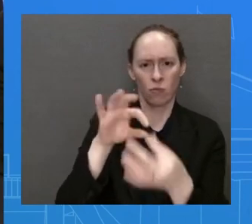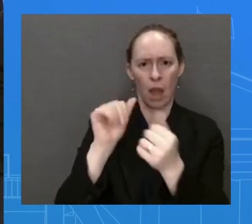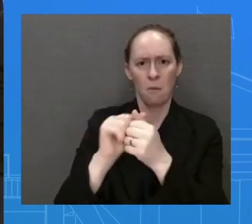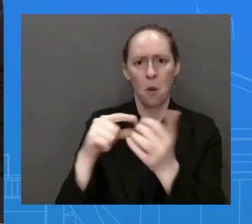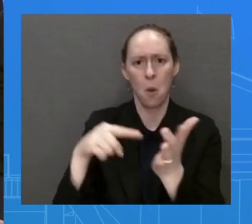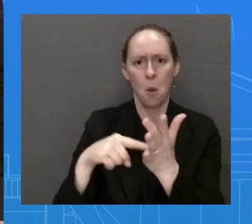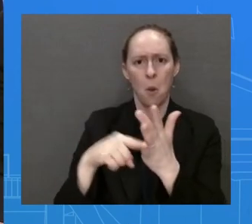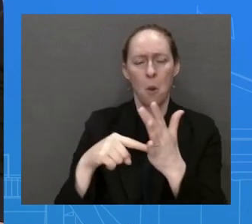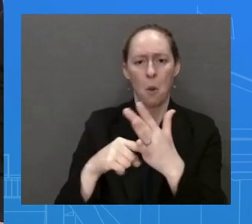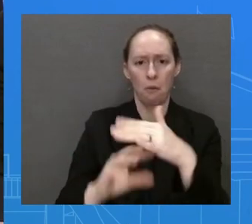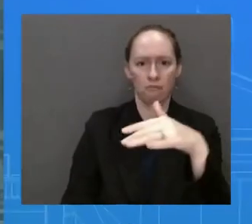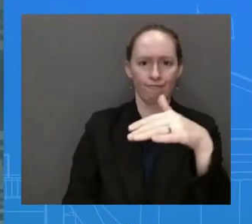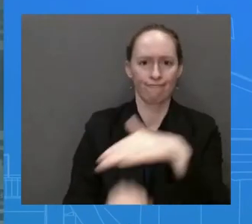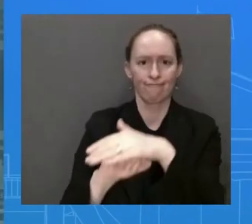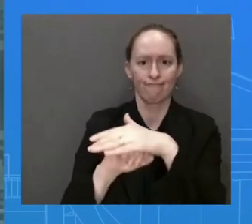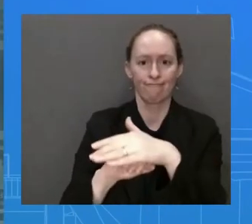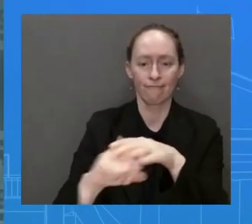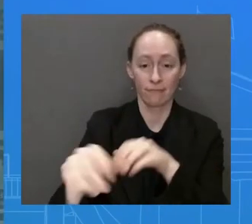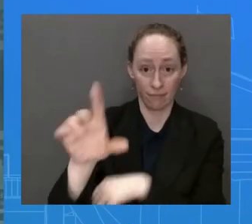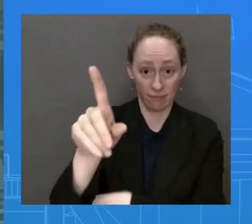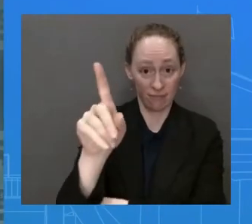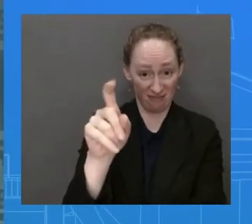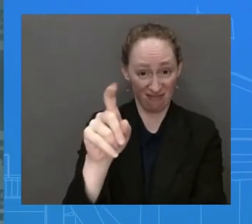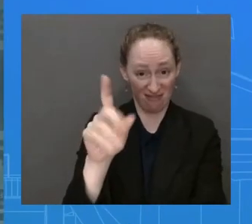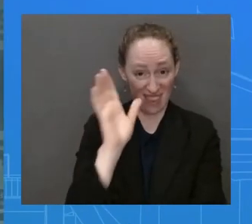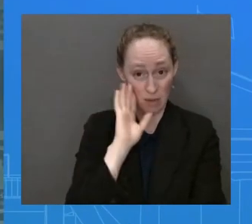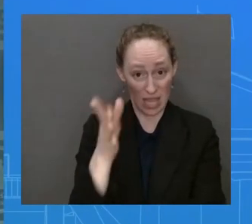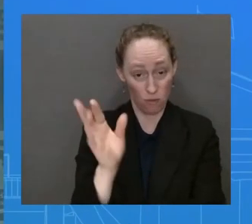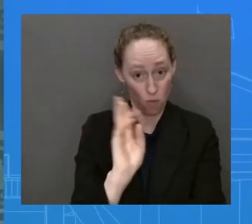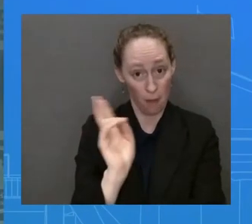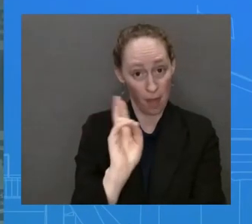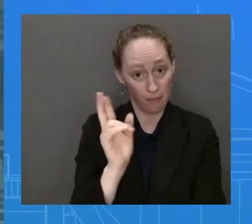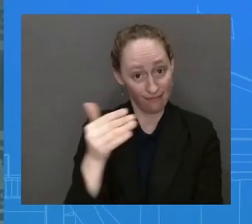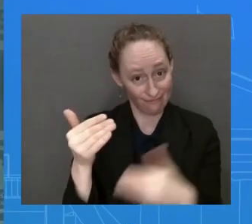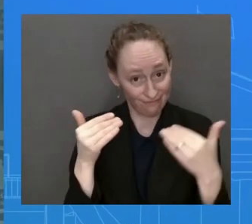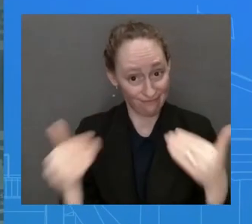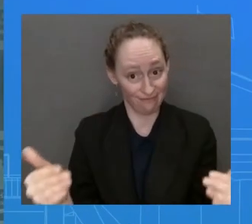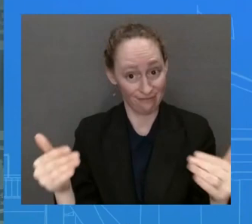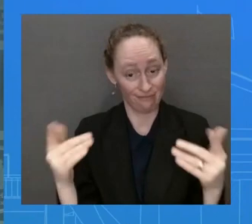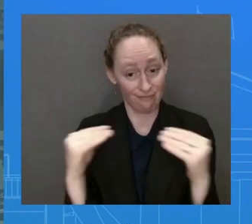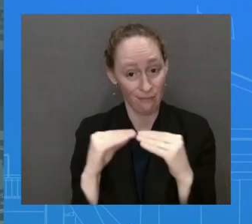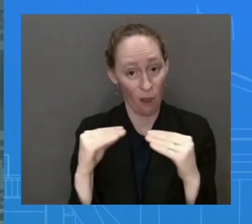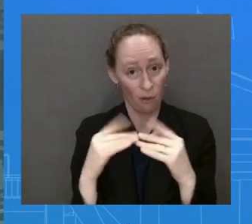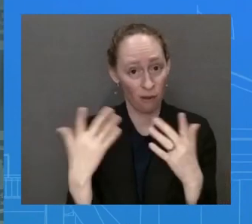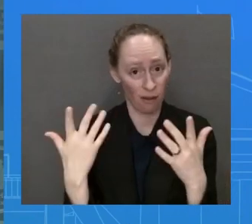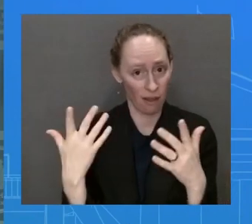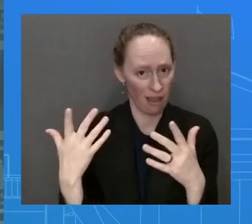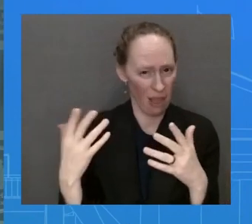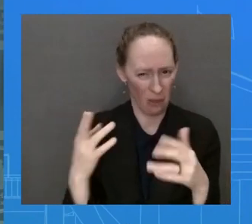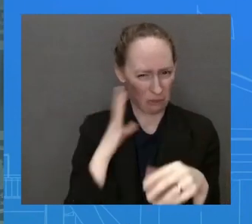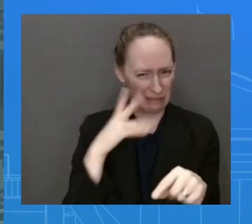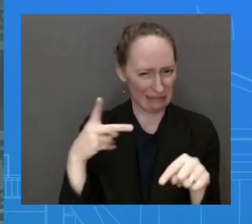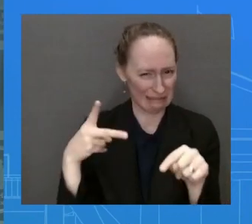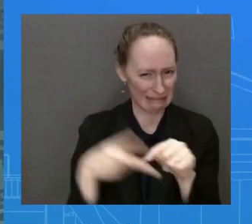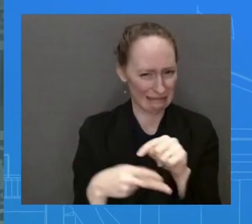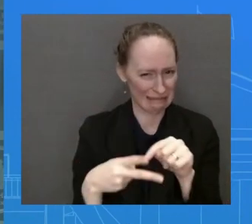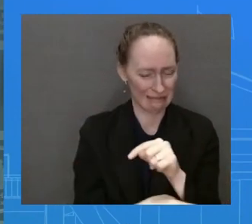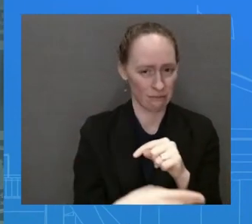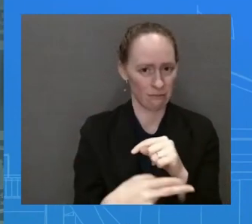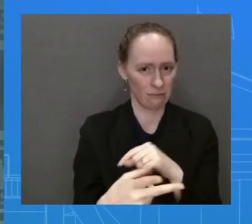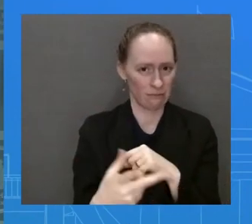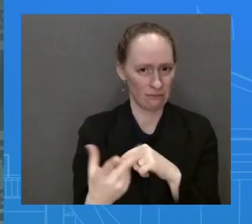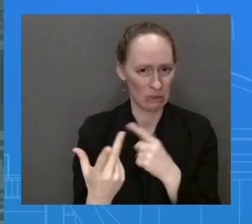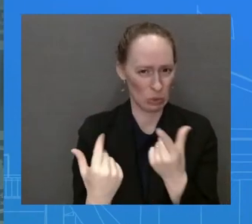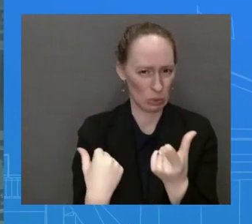would he be willing to cut? Look, as you've heard us say before, we will not be doing any negotiation over the debt